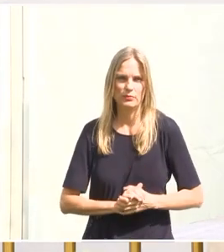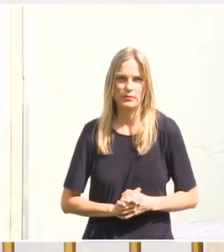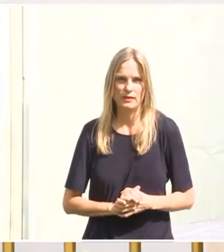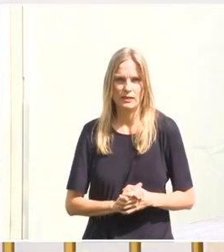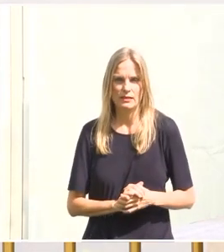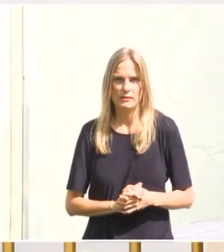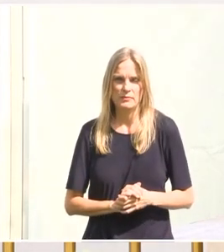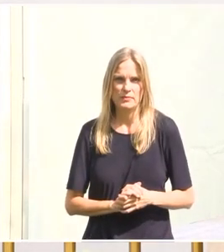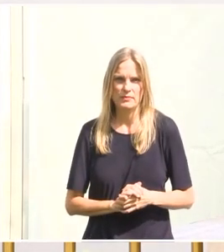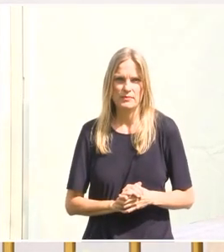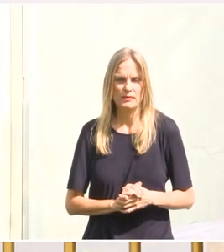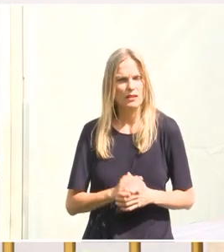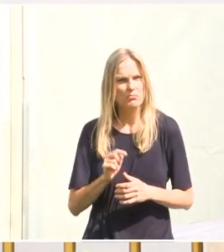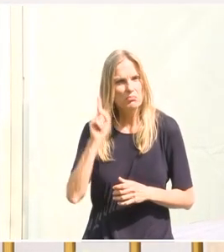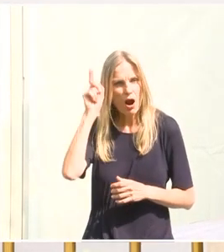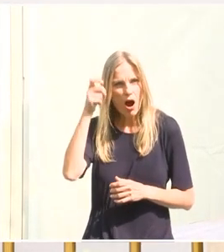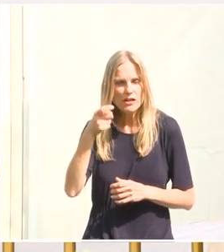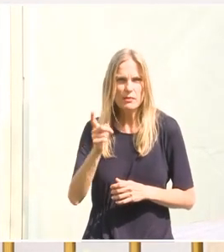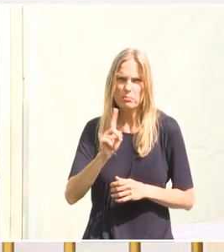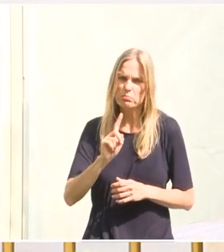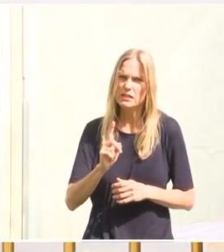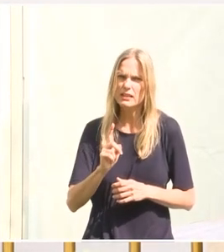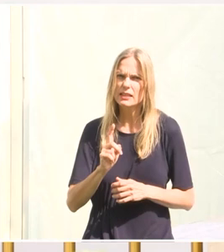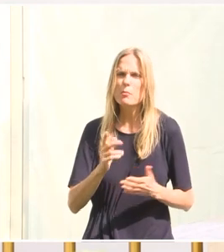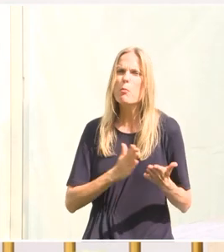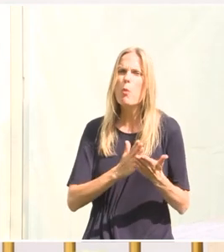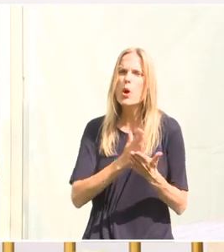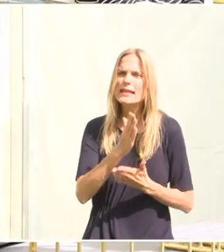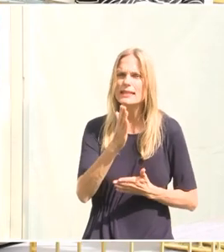So. Is there something that needs like policy